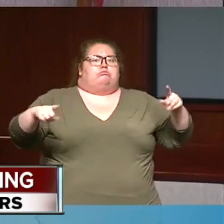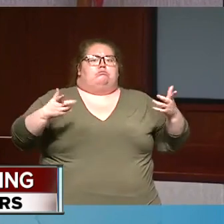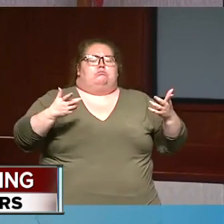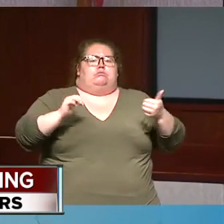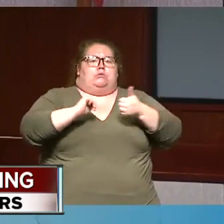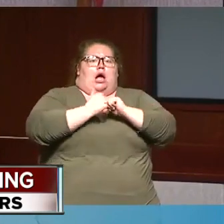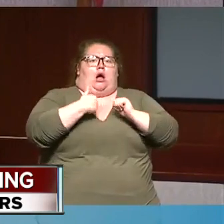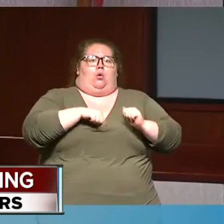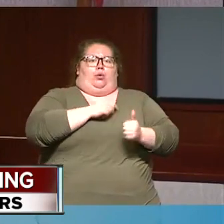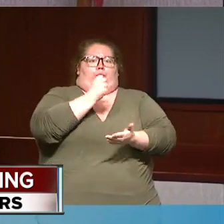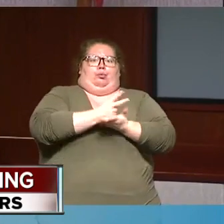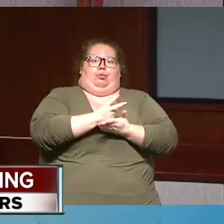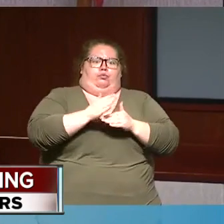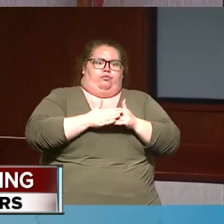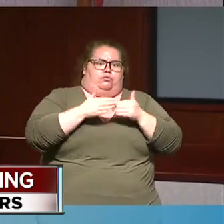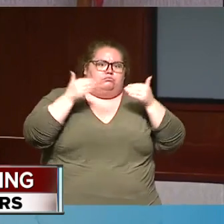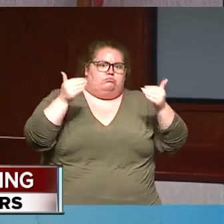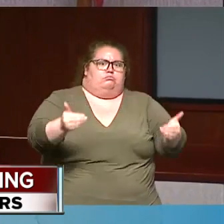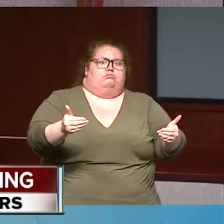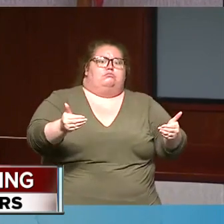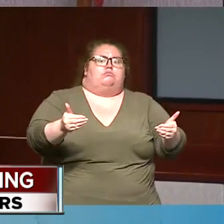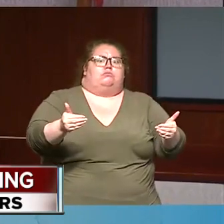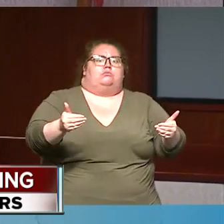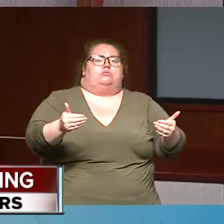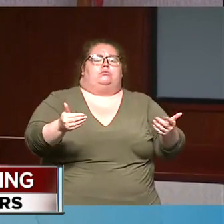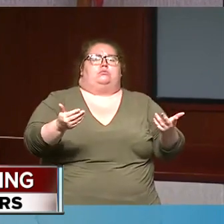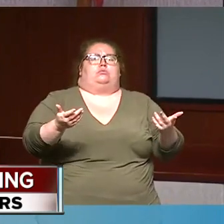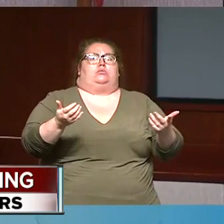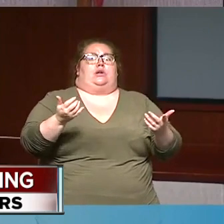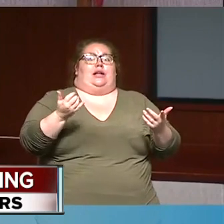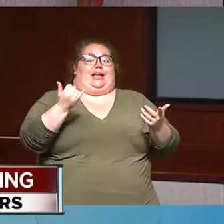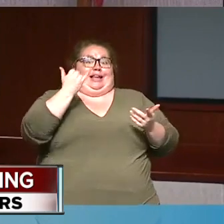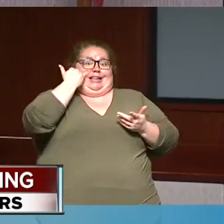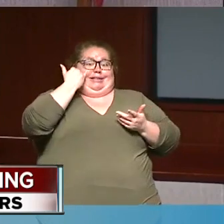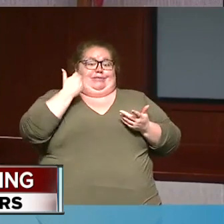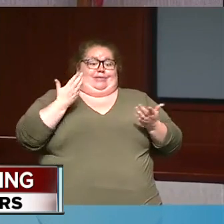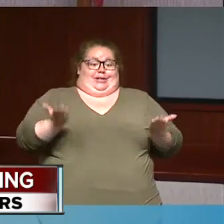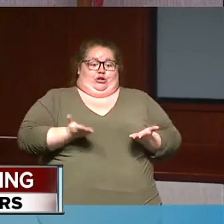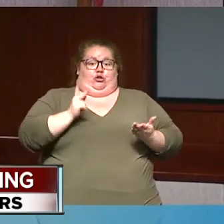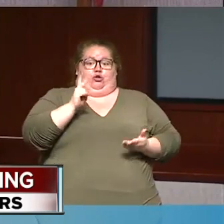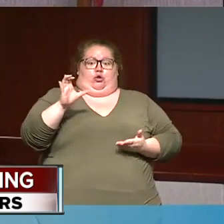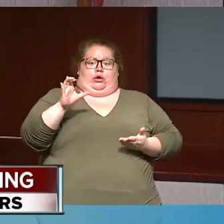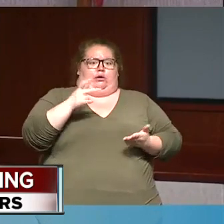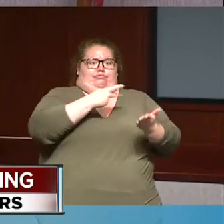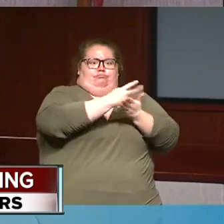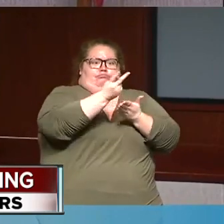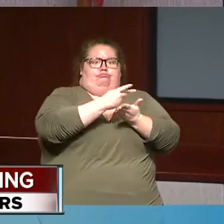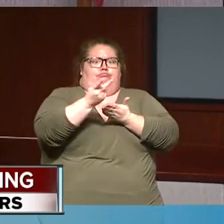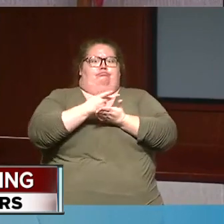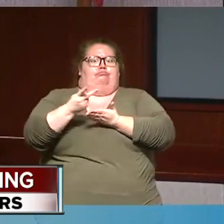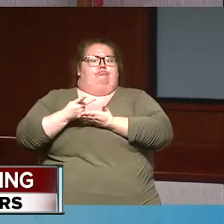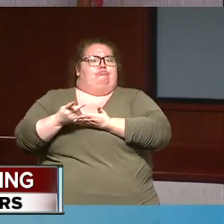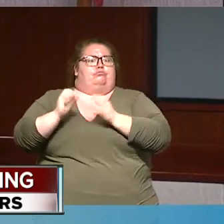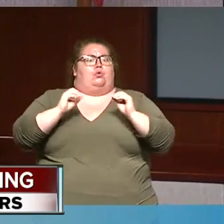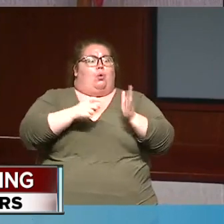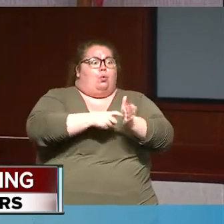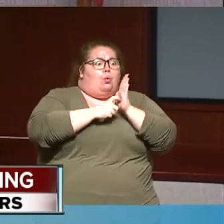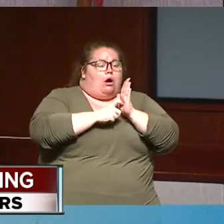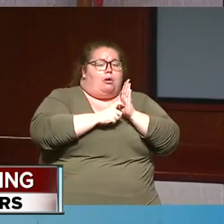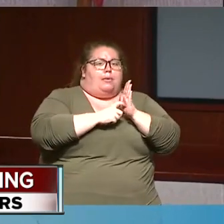if we fail to consistently meet those requirements in that